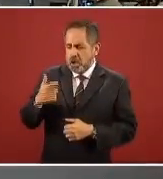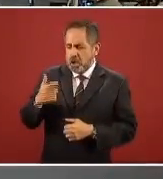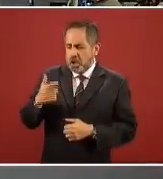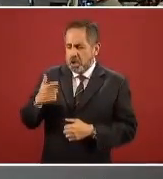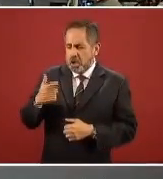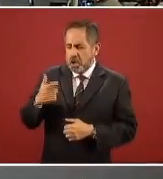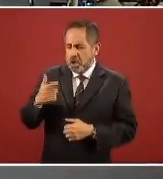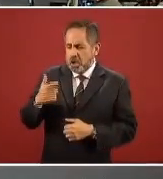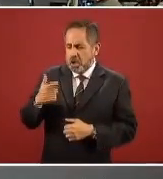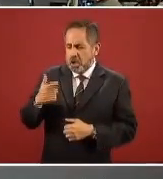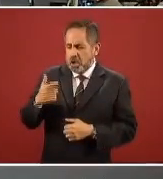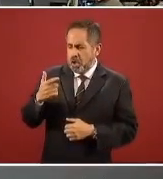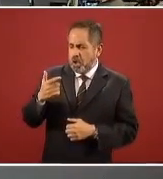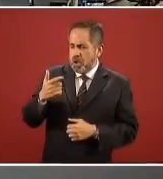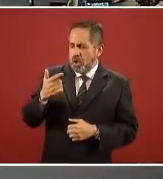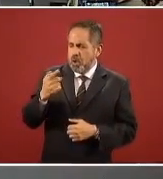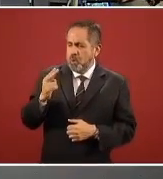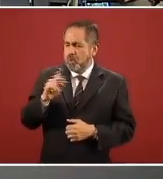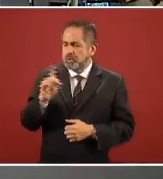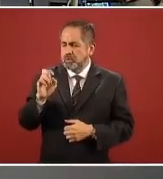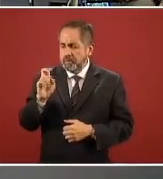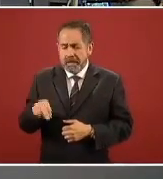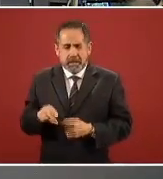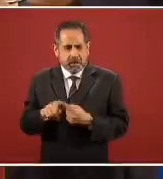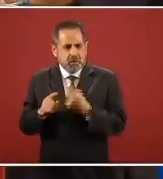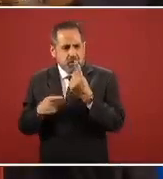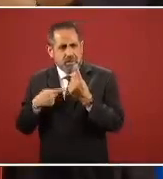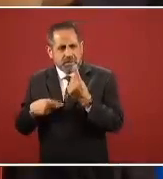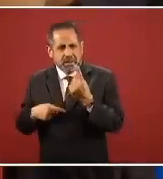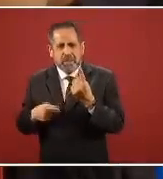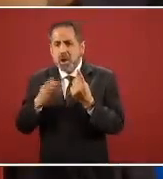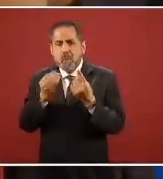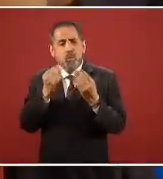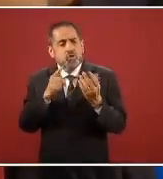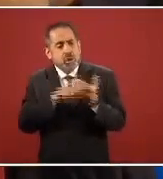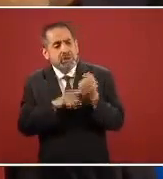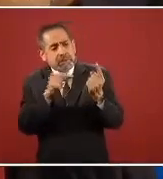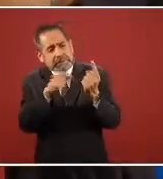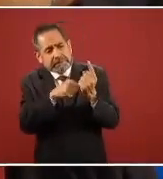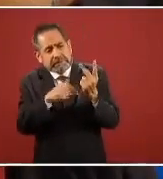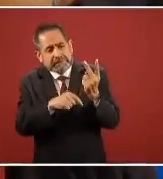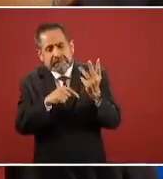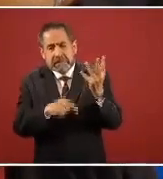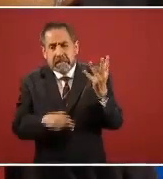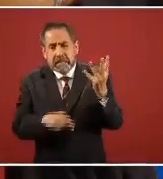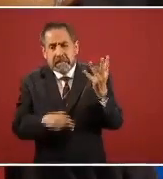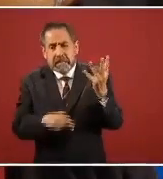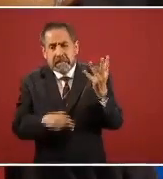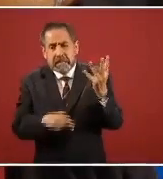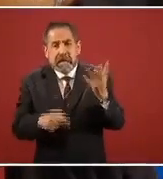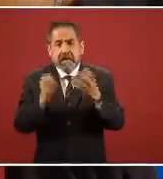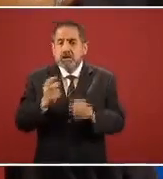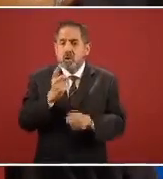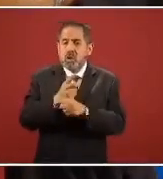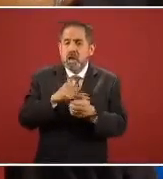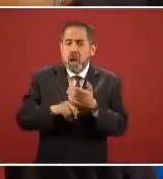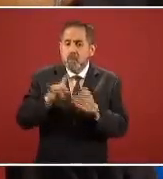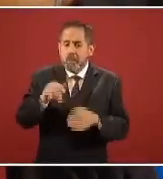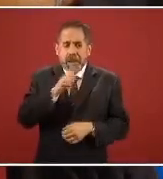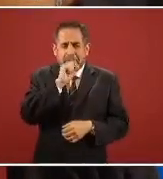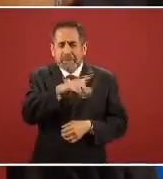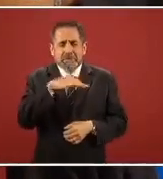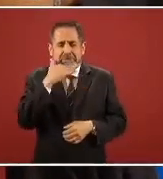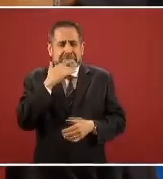name is Julie Guzmán. Una. Es and una she's persona, just one of them. But there's several pública, in public security. Y en